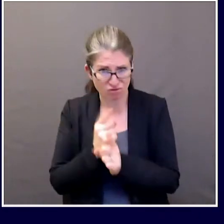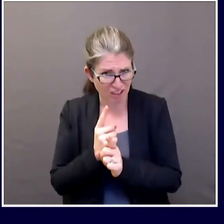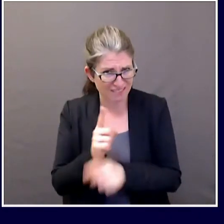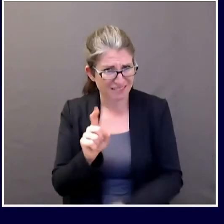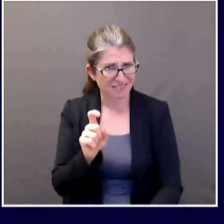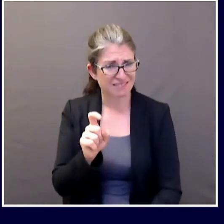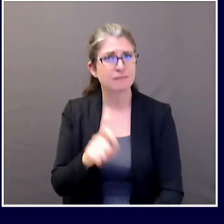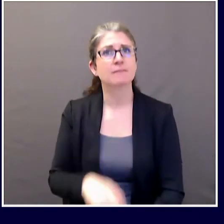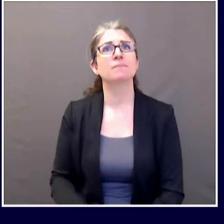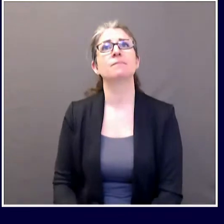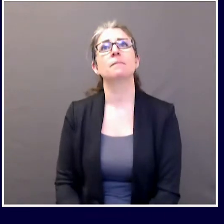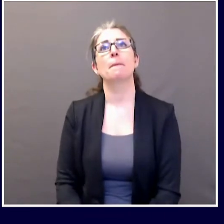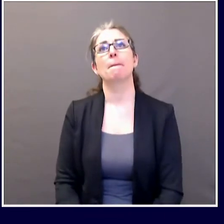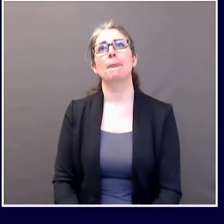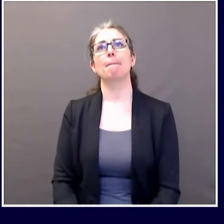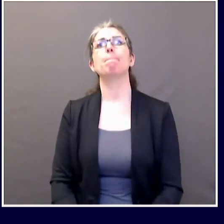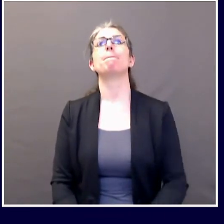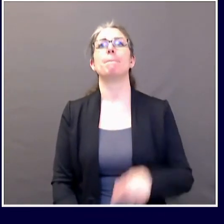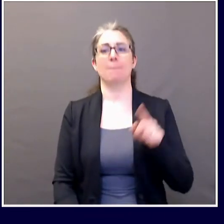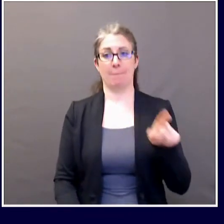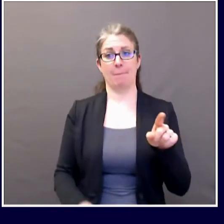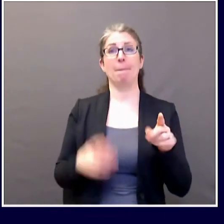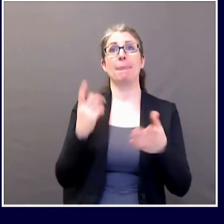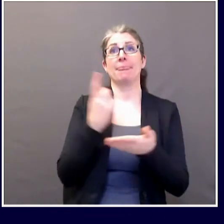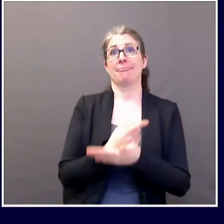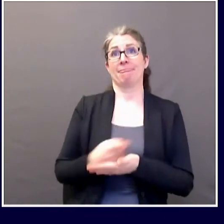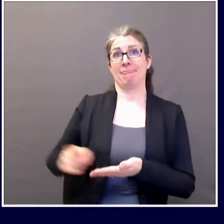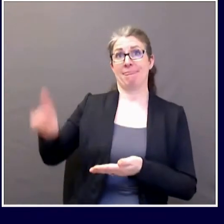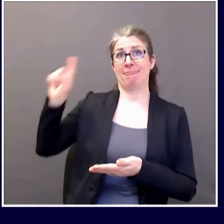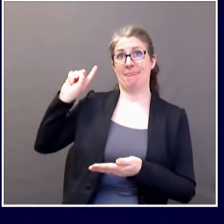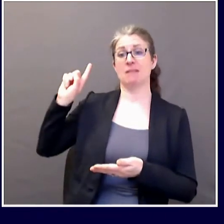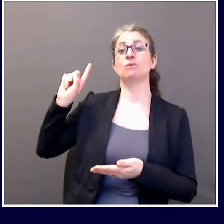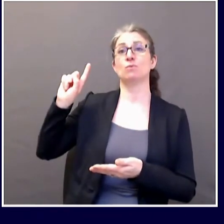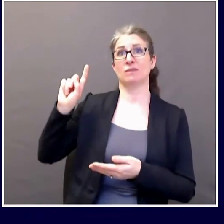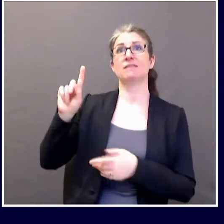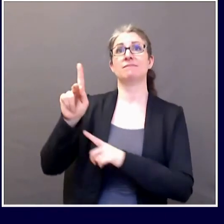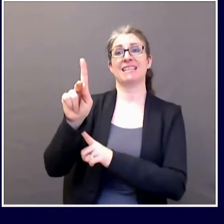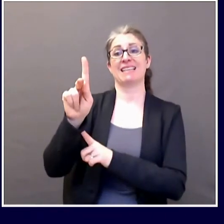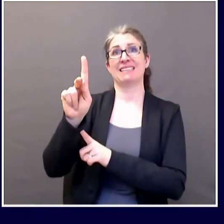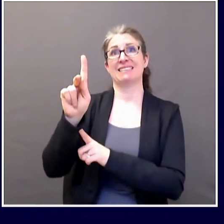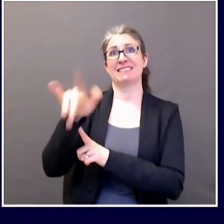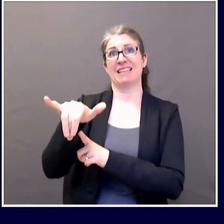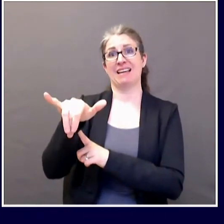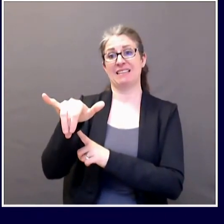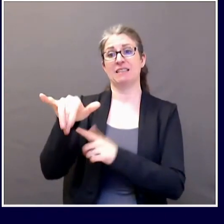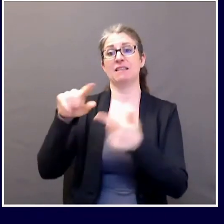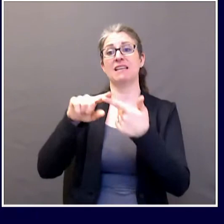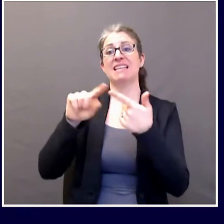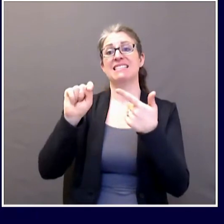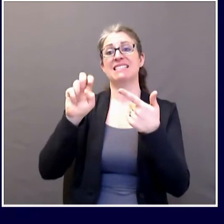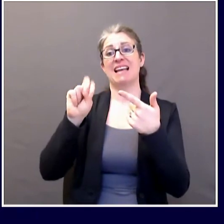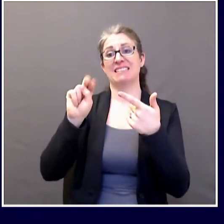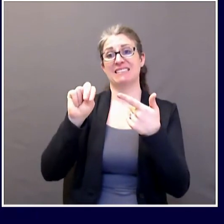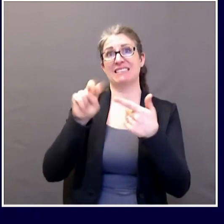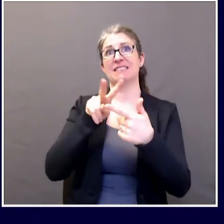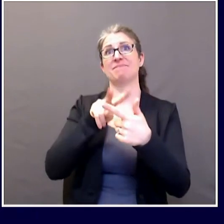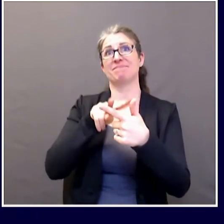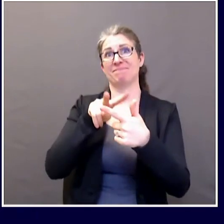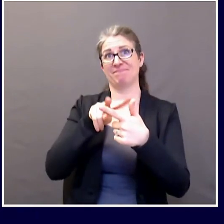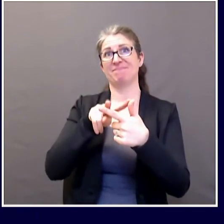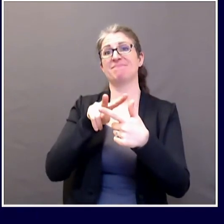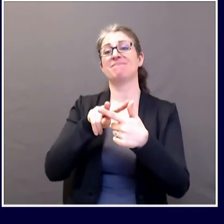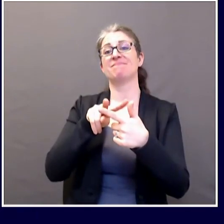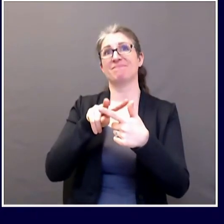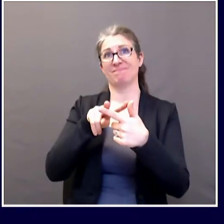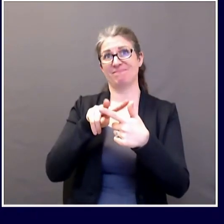Memphis, Tennessee, which are the hubs for UPS and FedEx. And because of the ground stops or the delays in travel, I don't know if there were